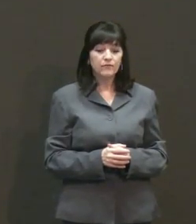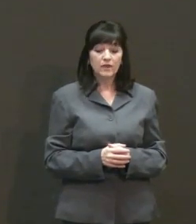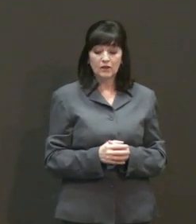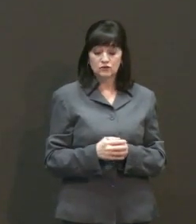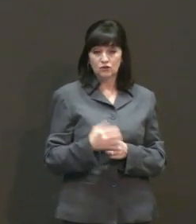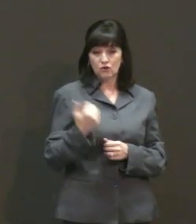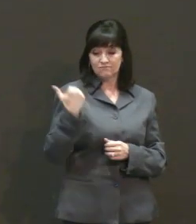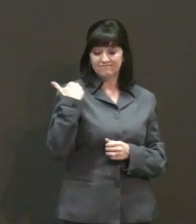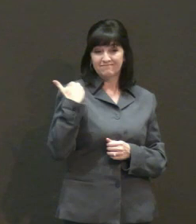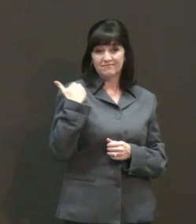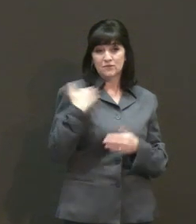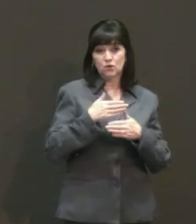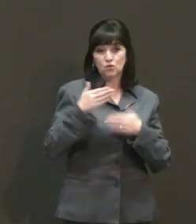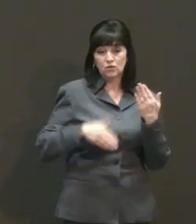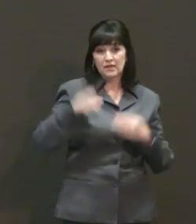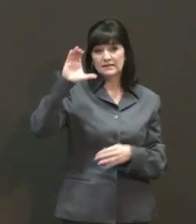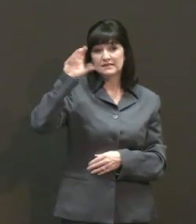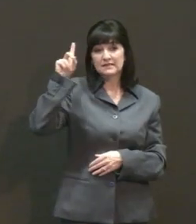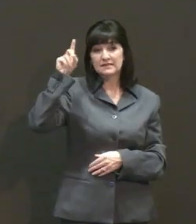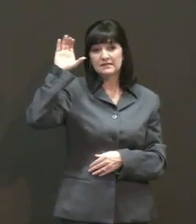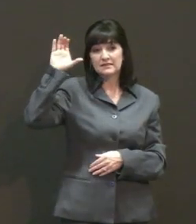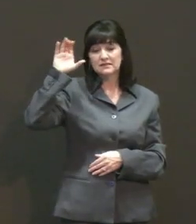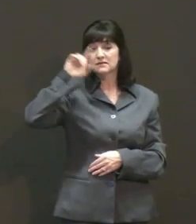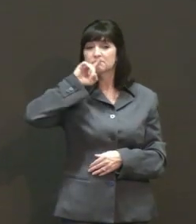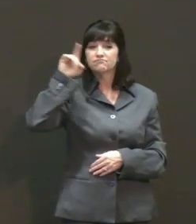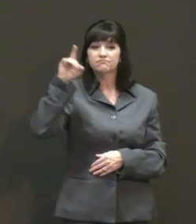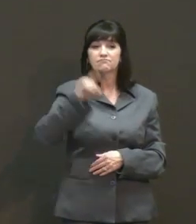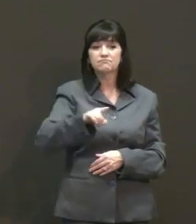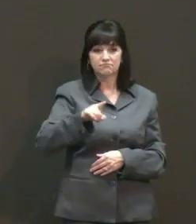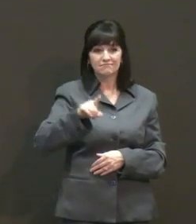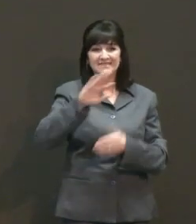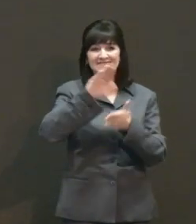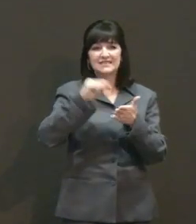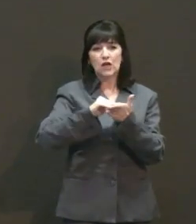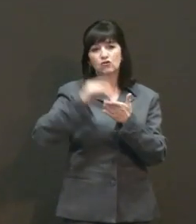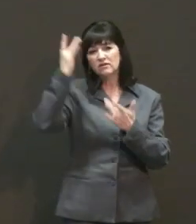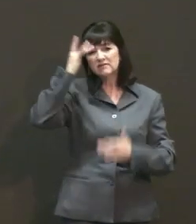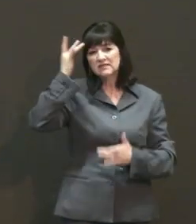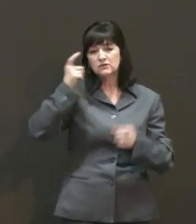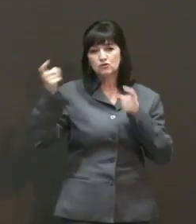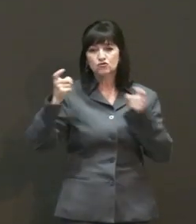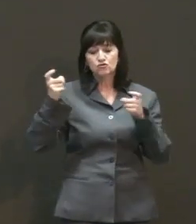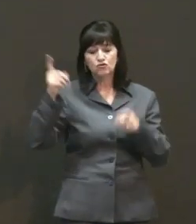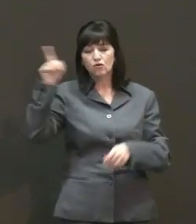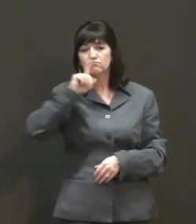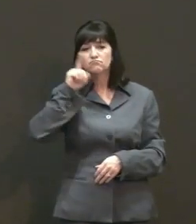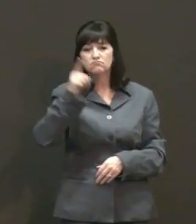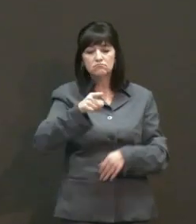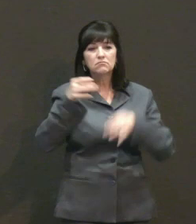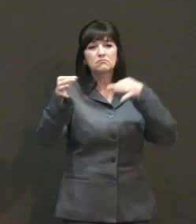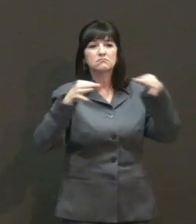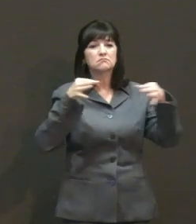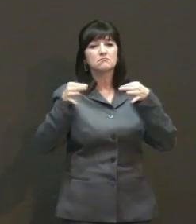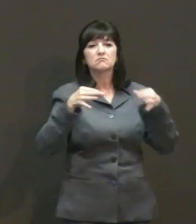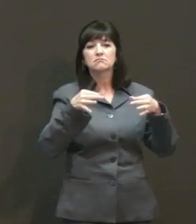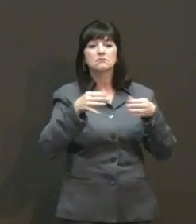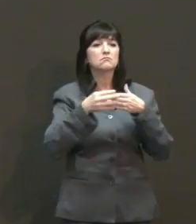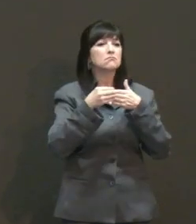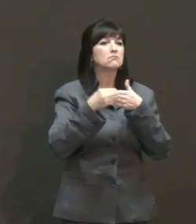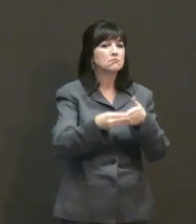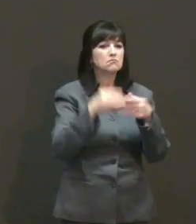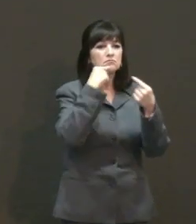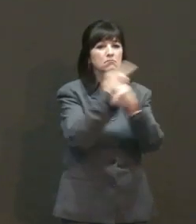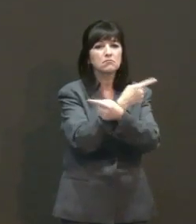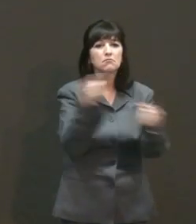the CDC issued guidance regarding the use of face coverings, and yesterday the governor issued guidance that we prepared